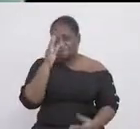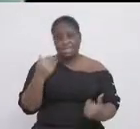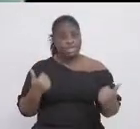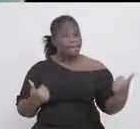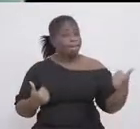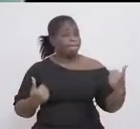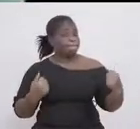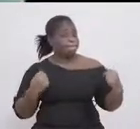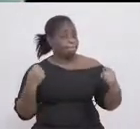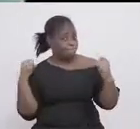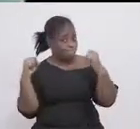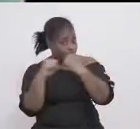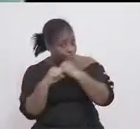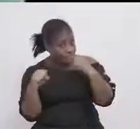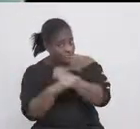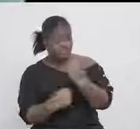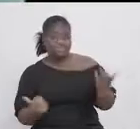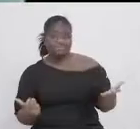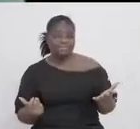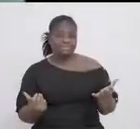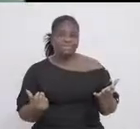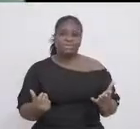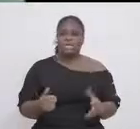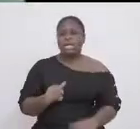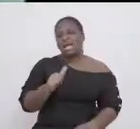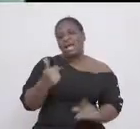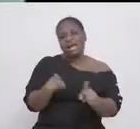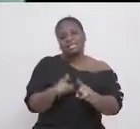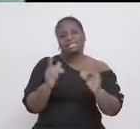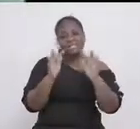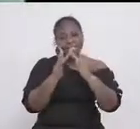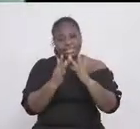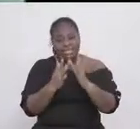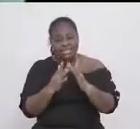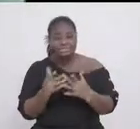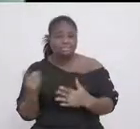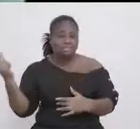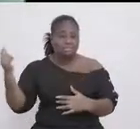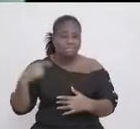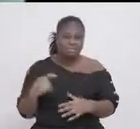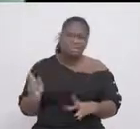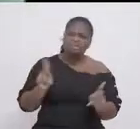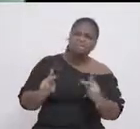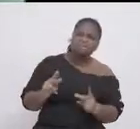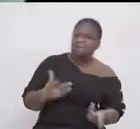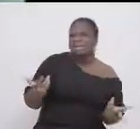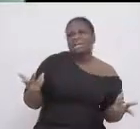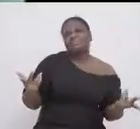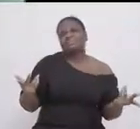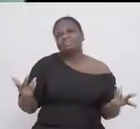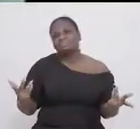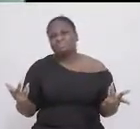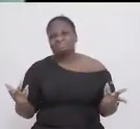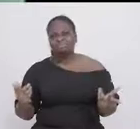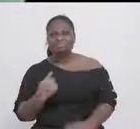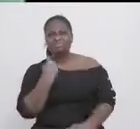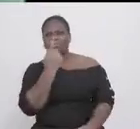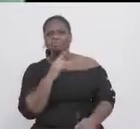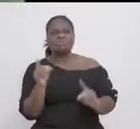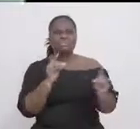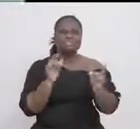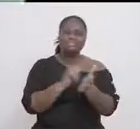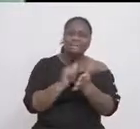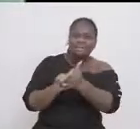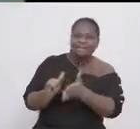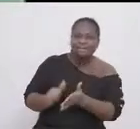we have to fight in the future. And just like internet, when it came, people were like, other people were hooked on, they were